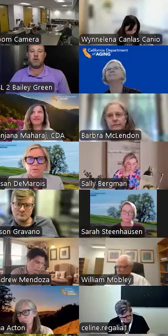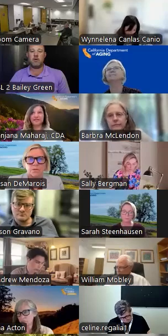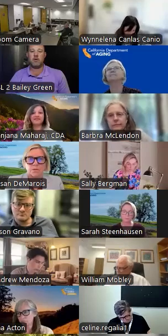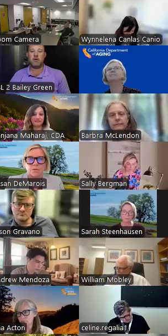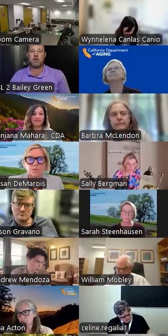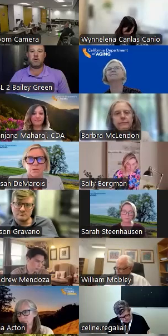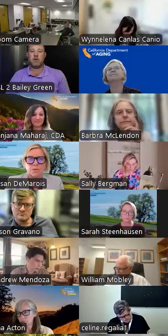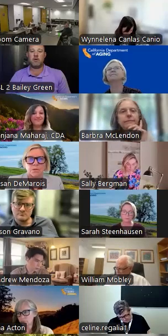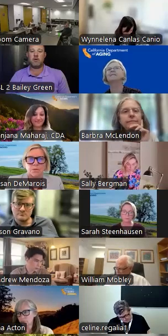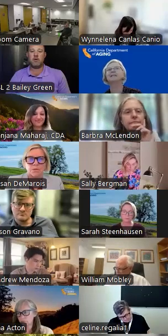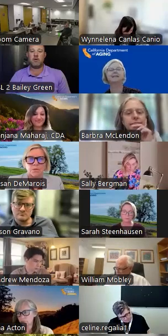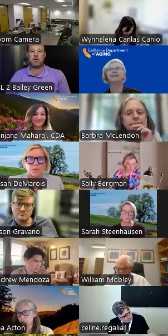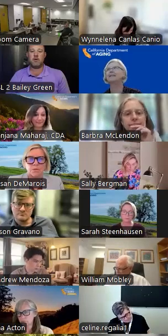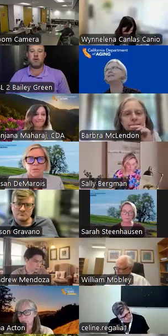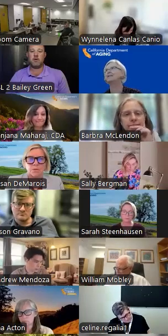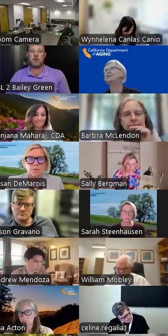at my